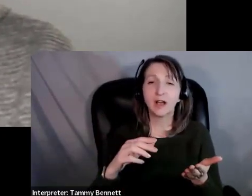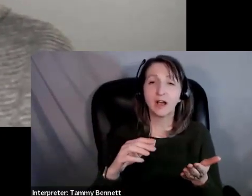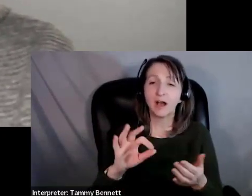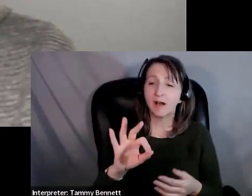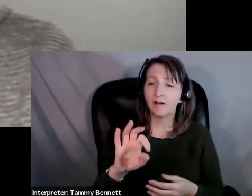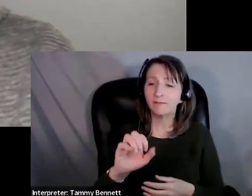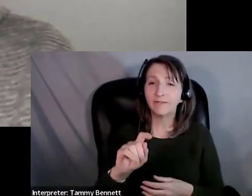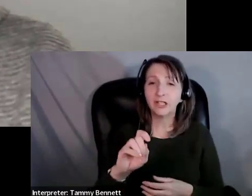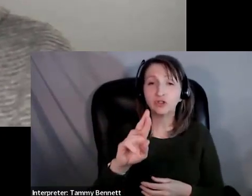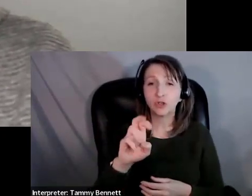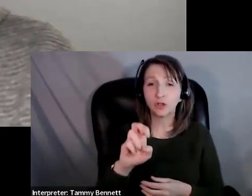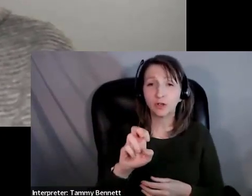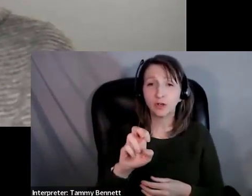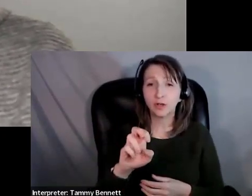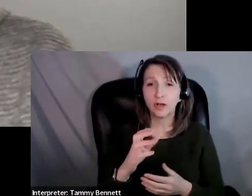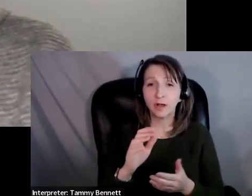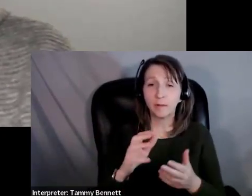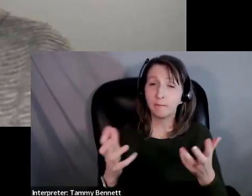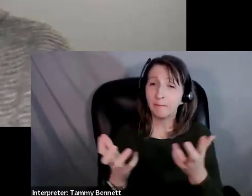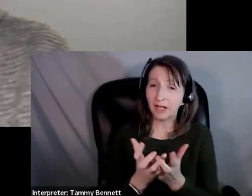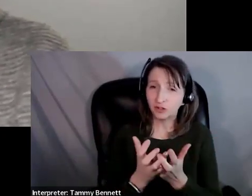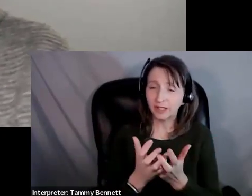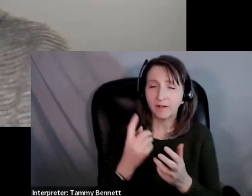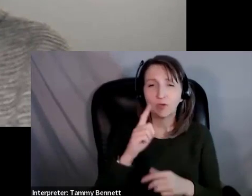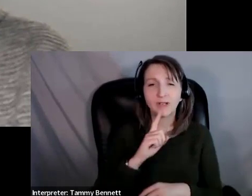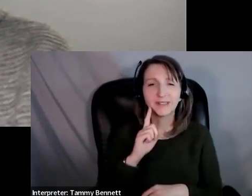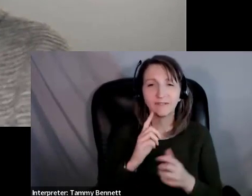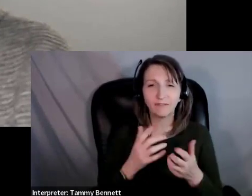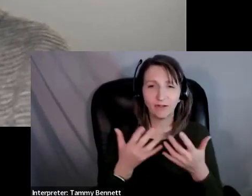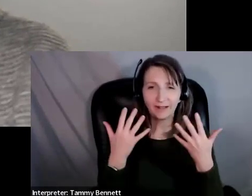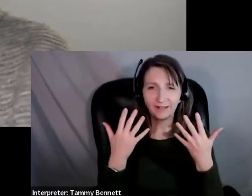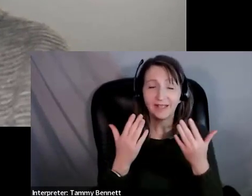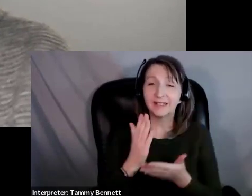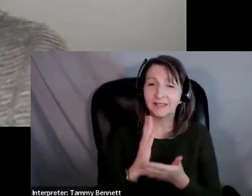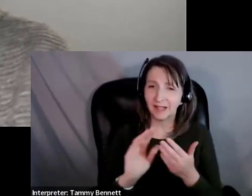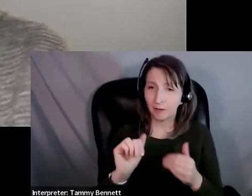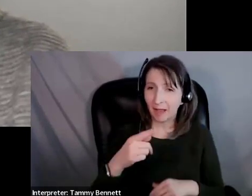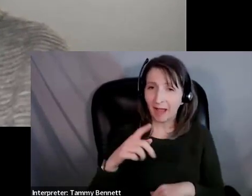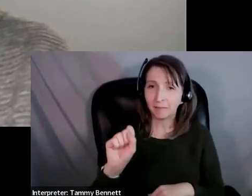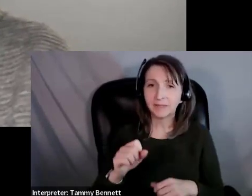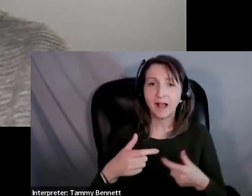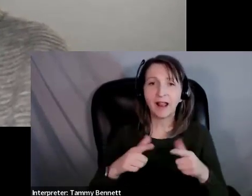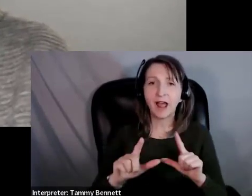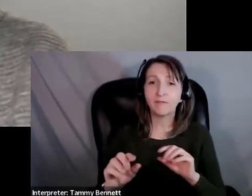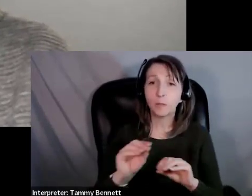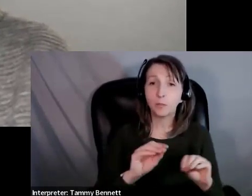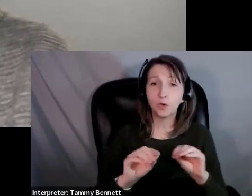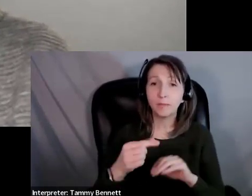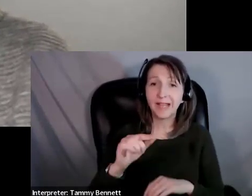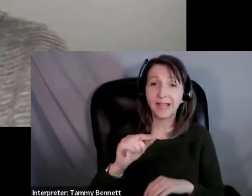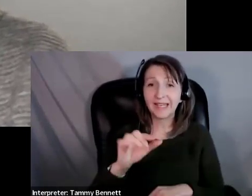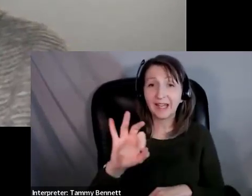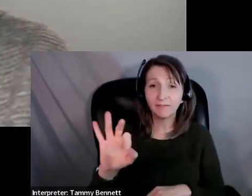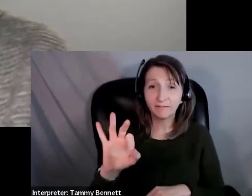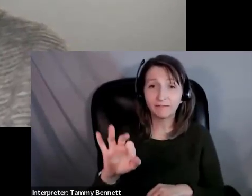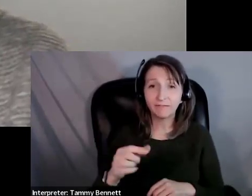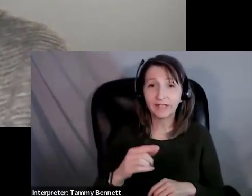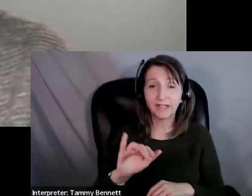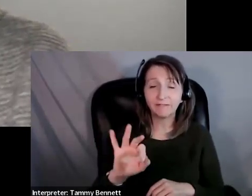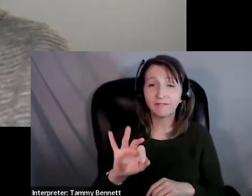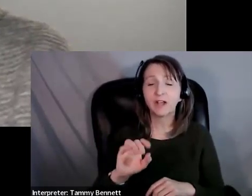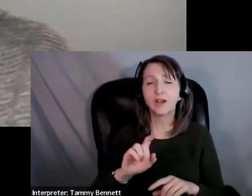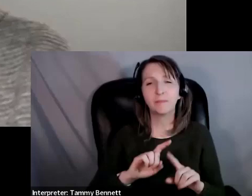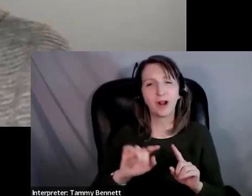um, AAC features. So there are some applications that do allow for movement gifts, but then keeping in mind for children's, uh, for students'